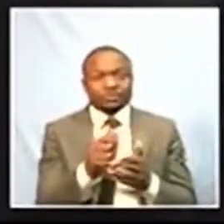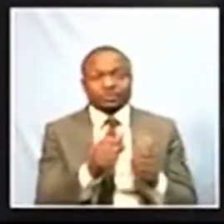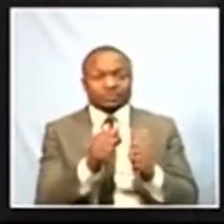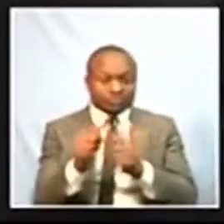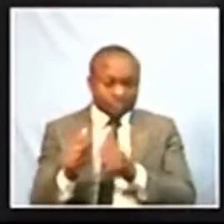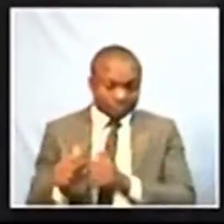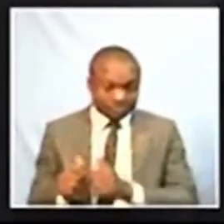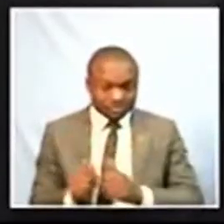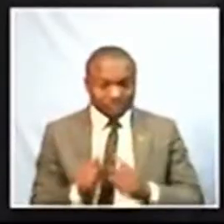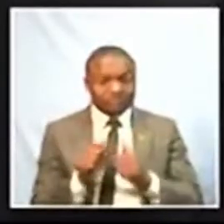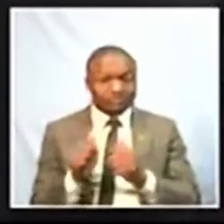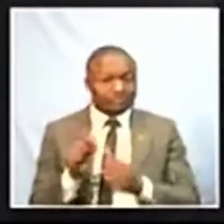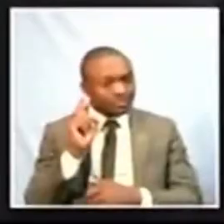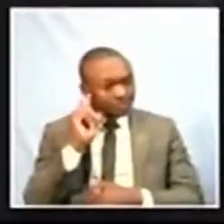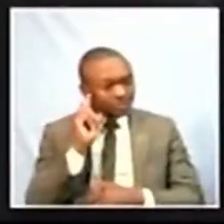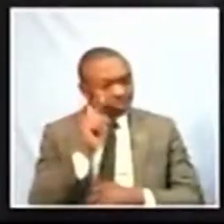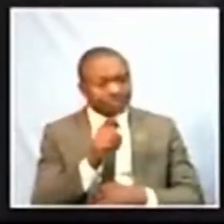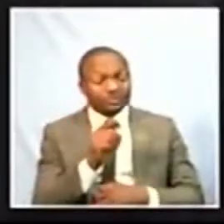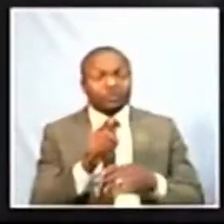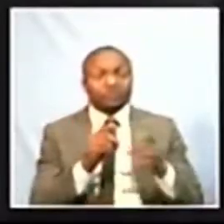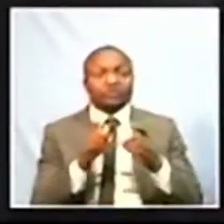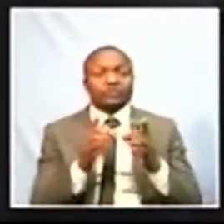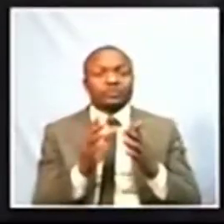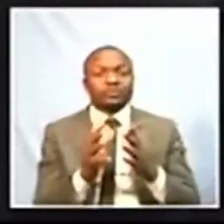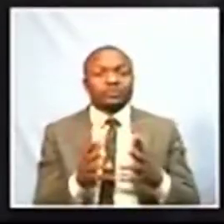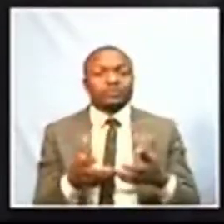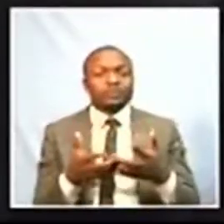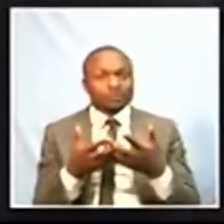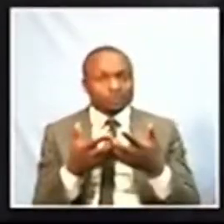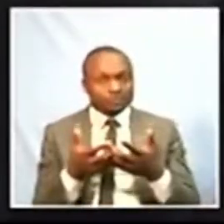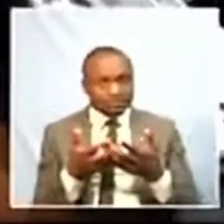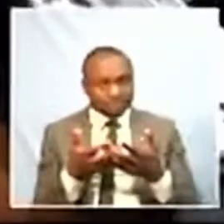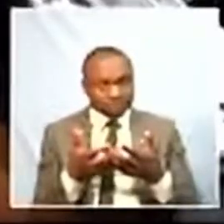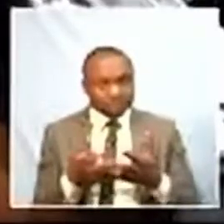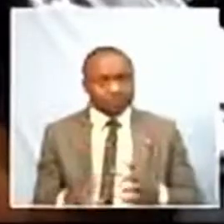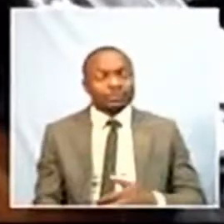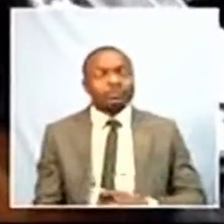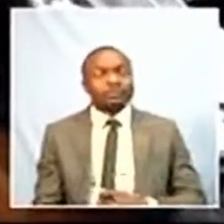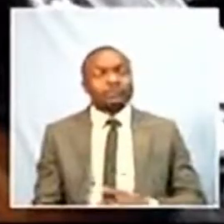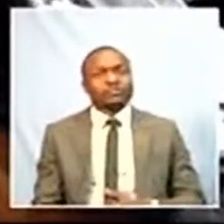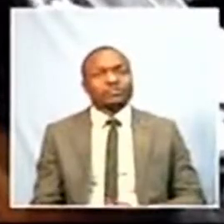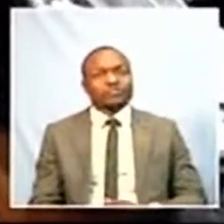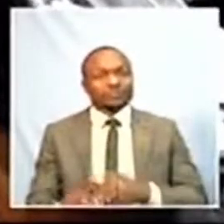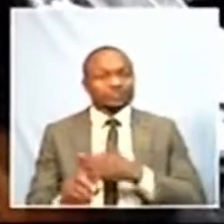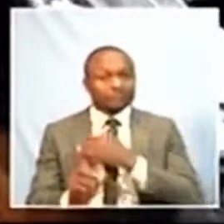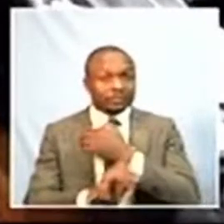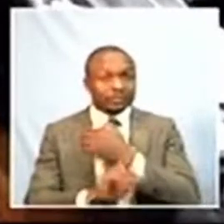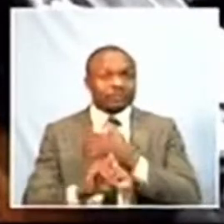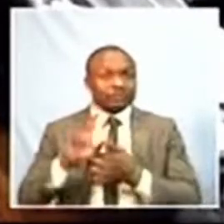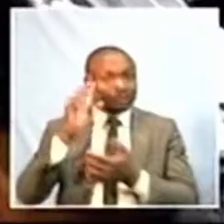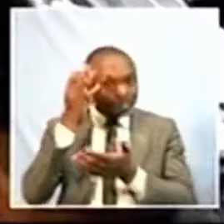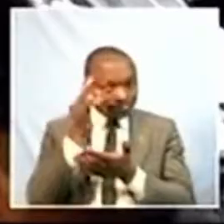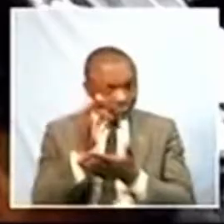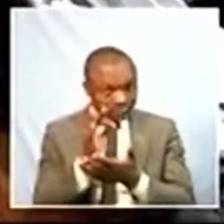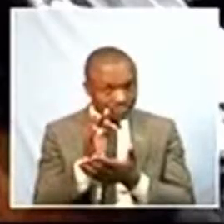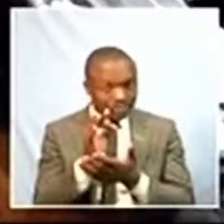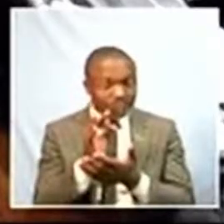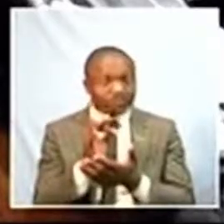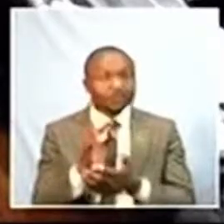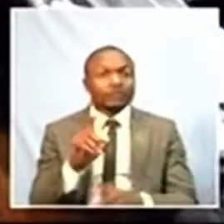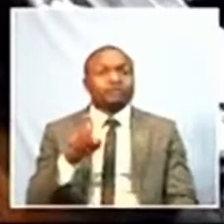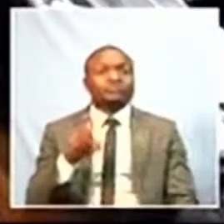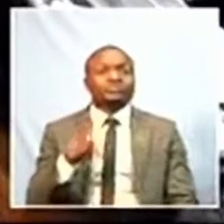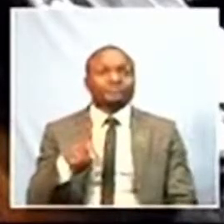Okay, we hear you. Director for Engineering, town clerk, precisely, we